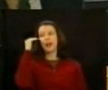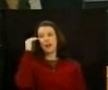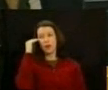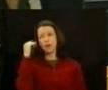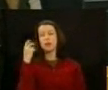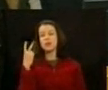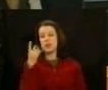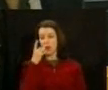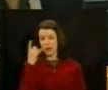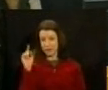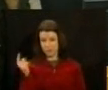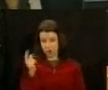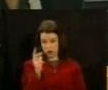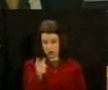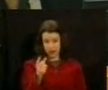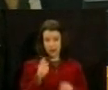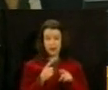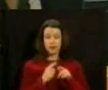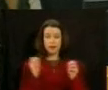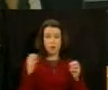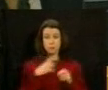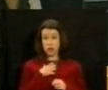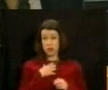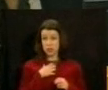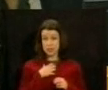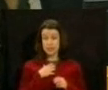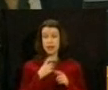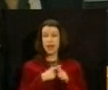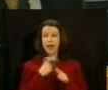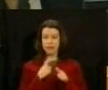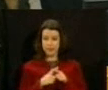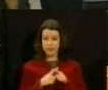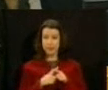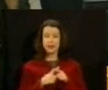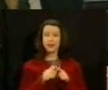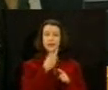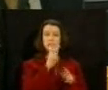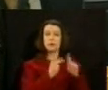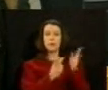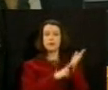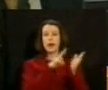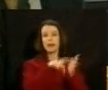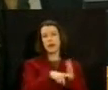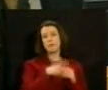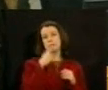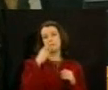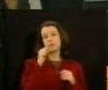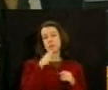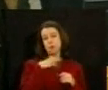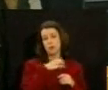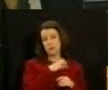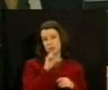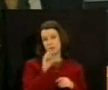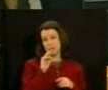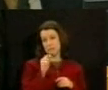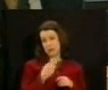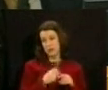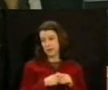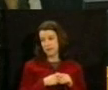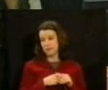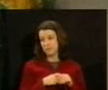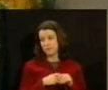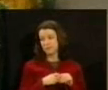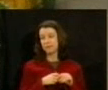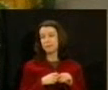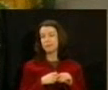lights if we have no objections, and then we'll get the 2 people that signed up. So, Commissioner Smith. You know, I want